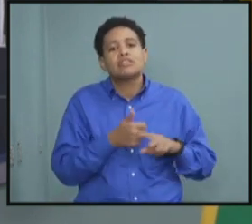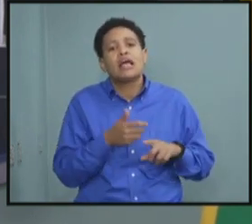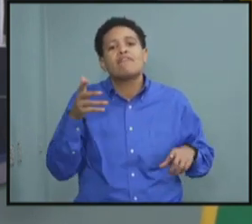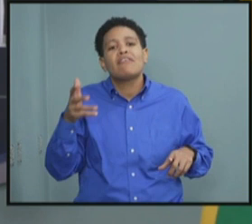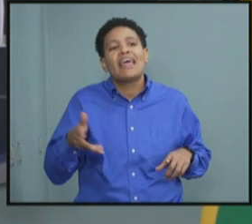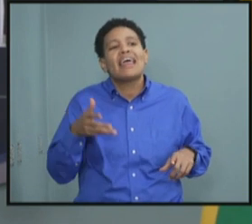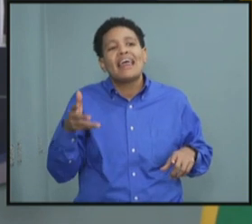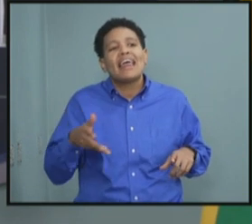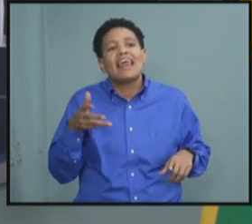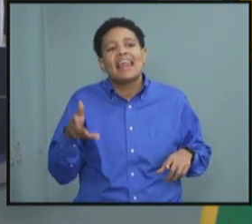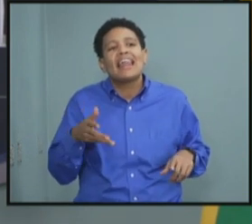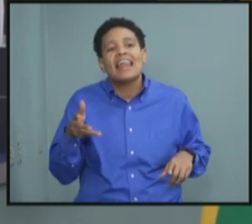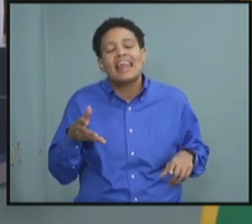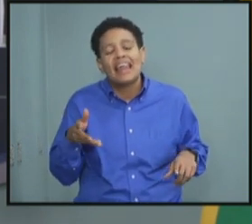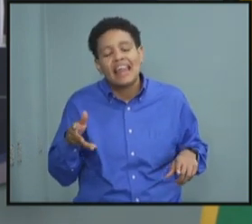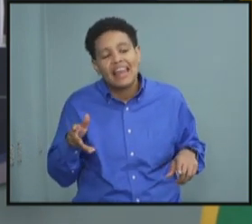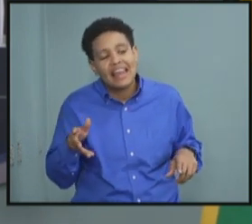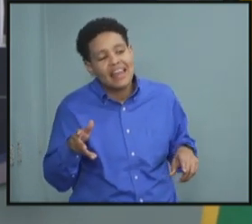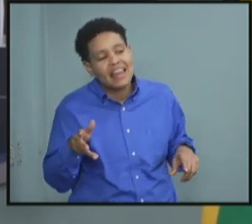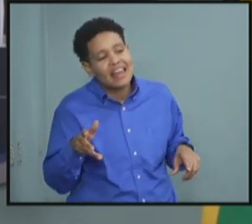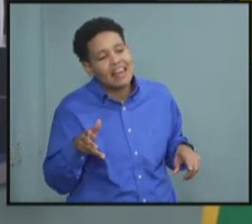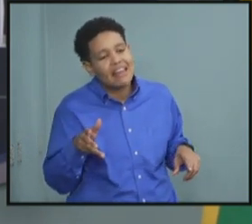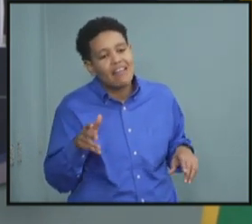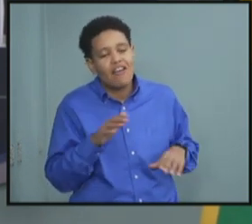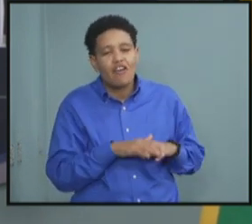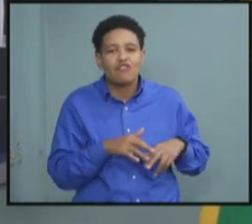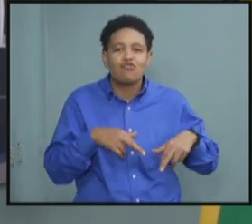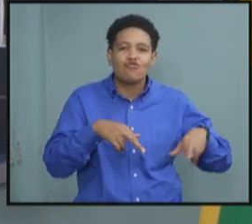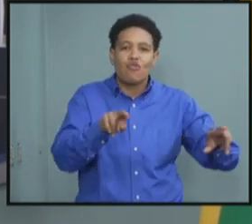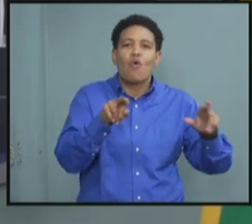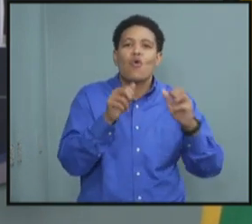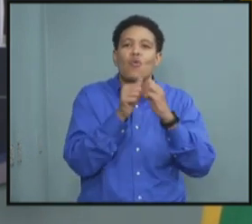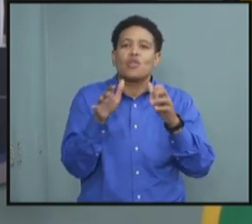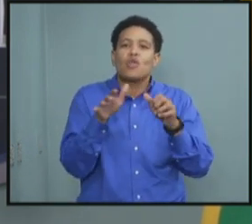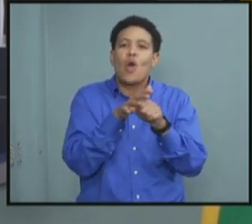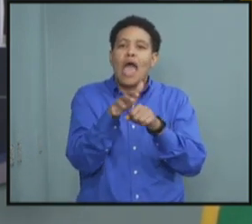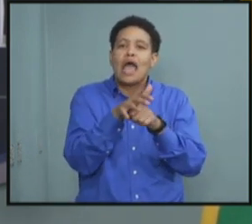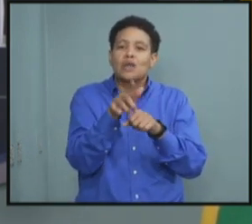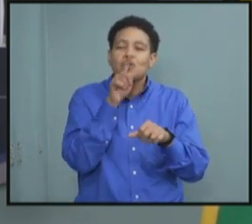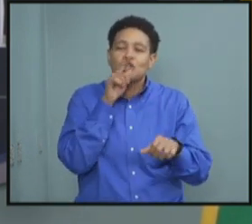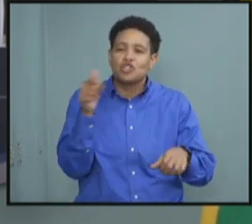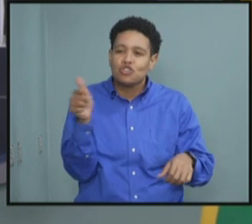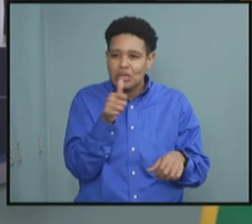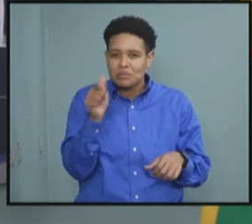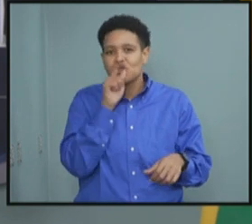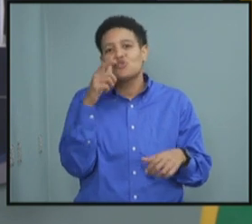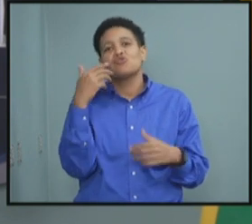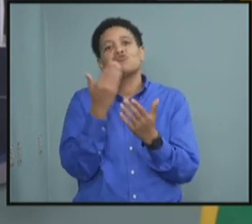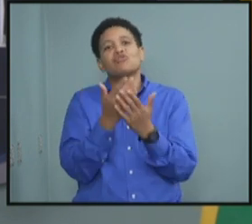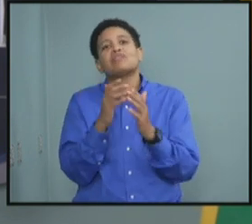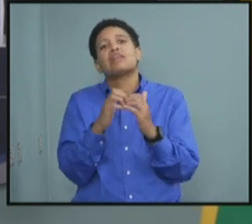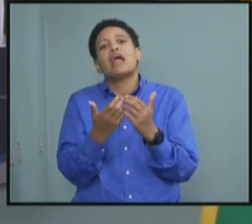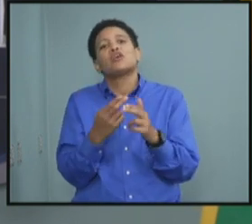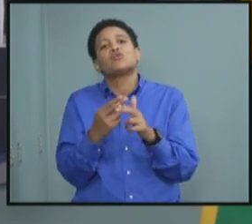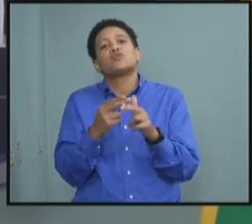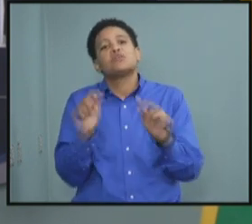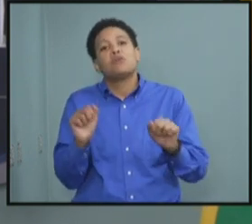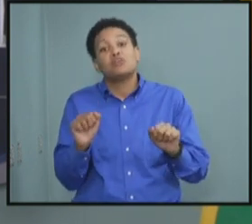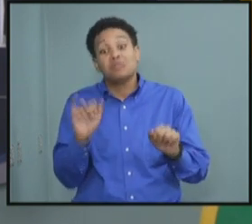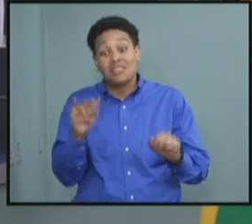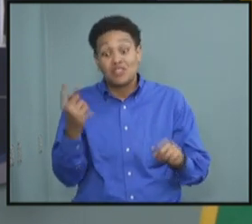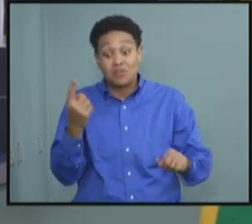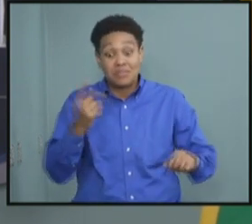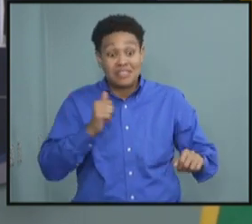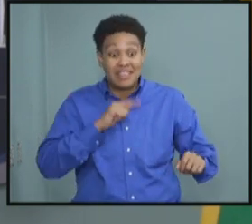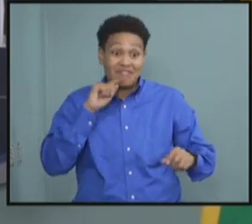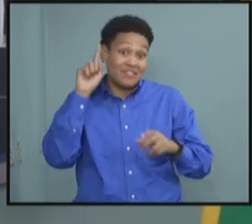lingering in the roads without adequate transportation to get them to the class as soon as possible. So that is something